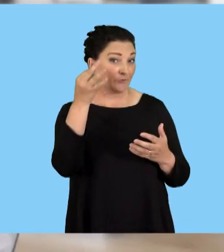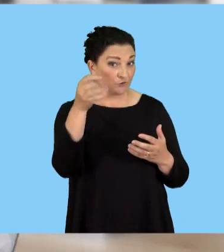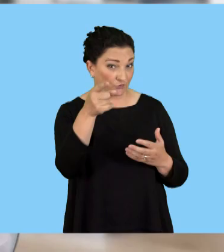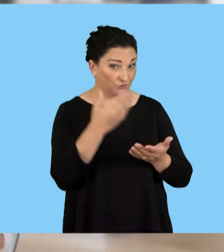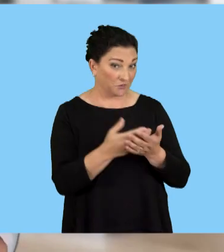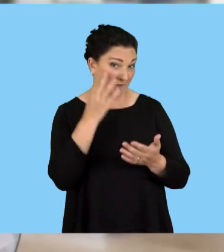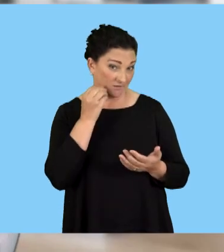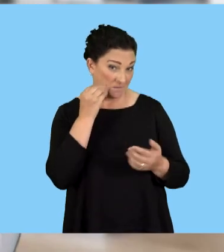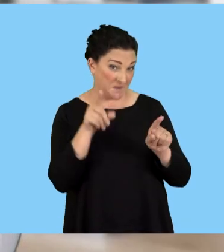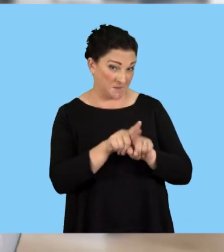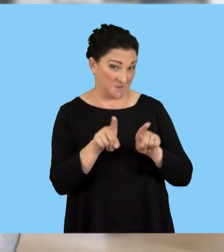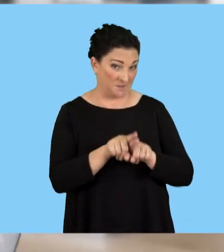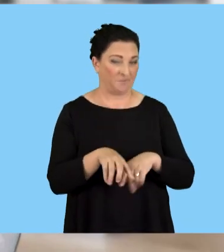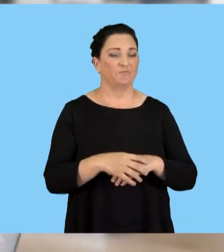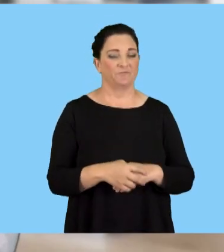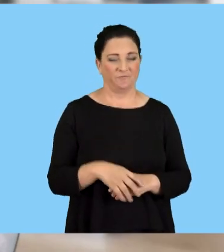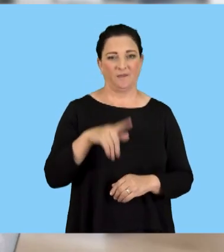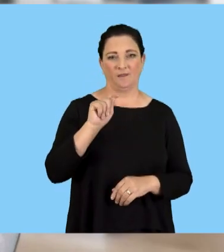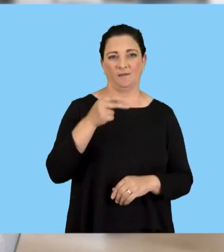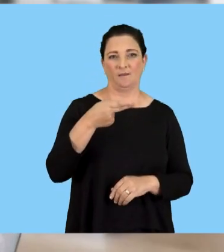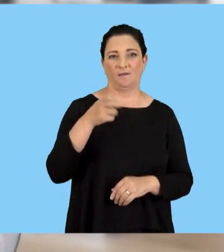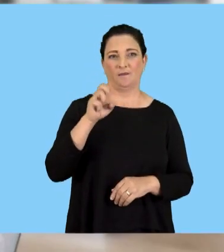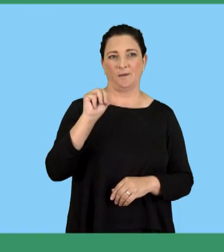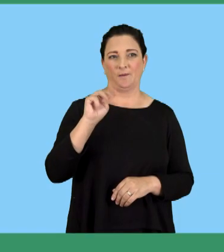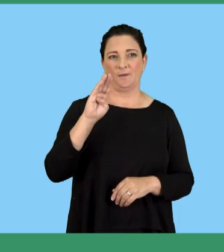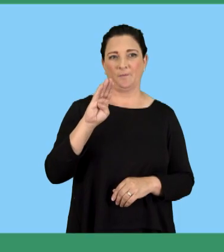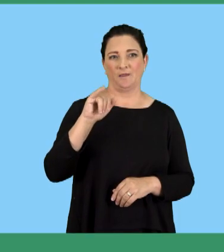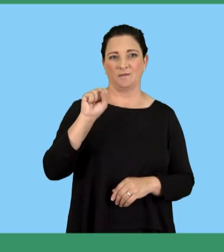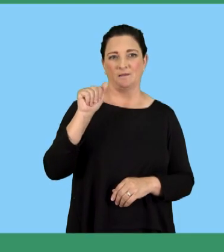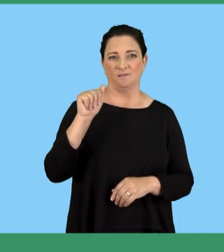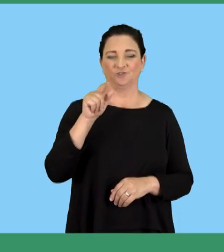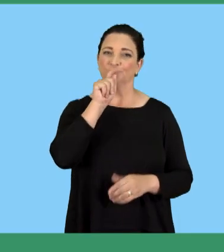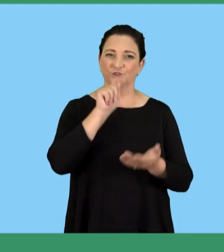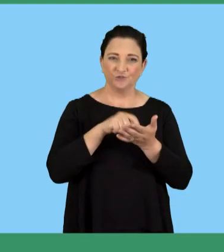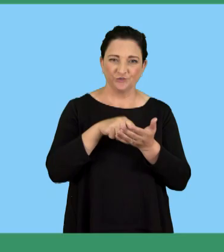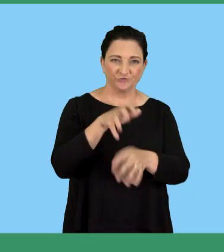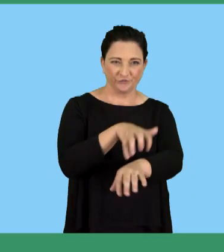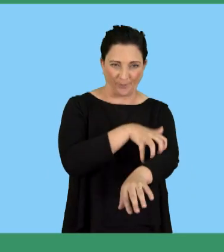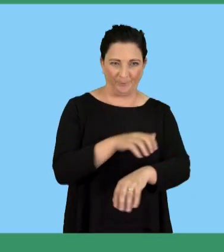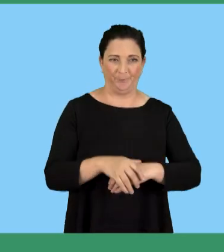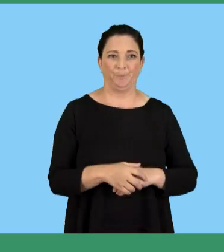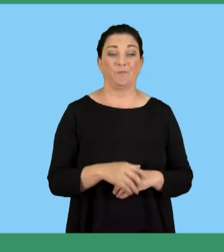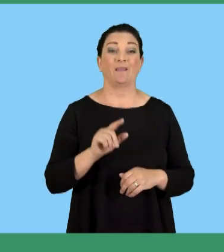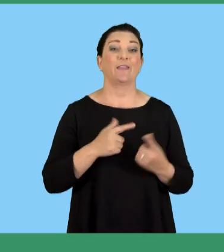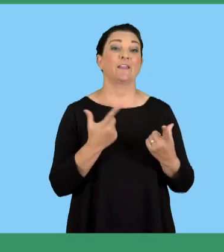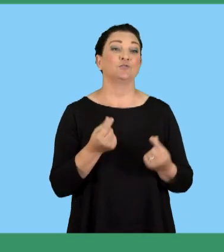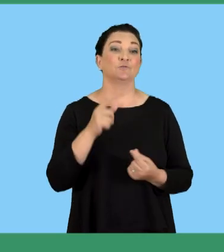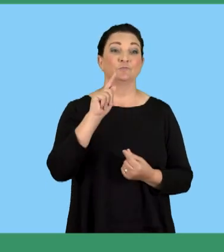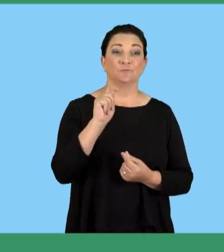future businessman or woman. So we have Tembisa Chicken Farm, TCF. Tembisa Chicken